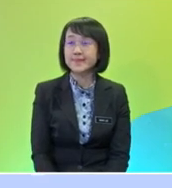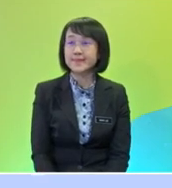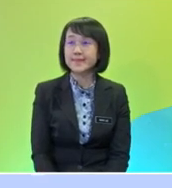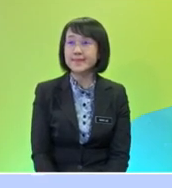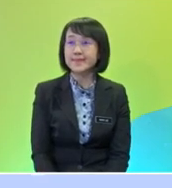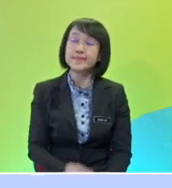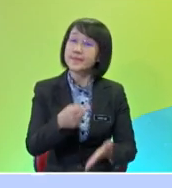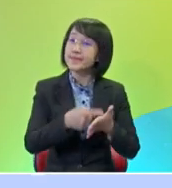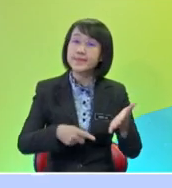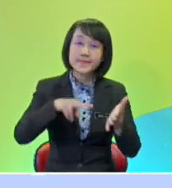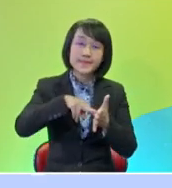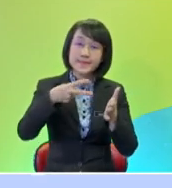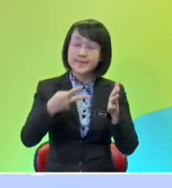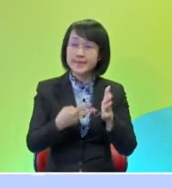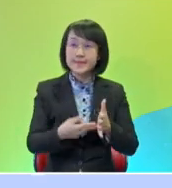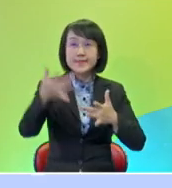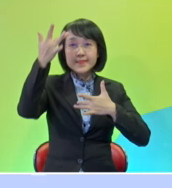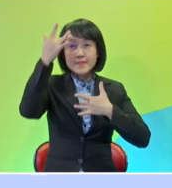What is the meaning of obesity?